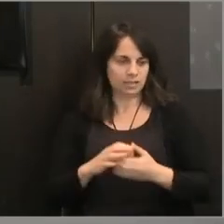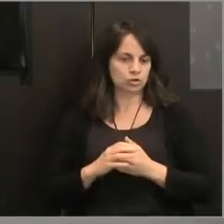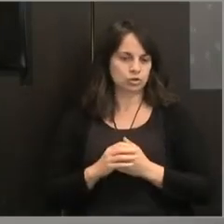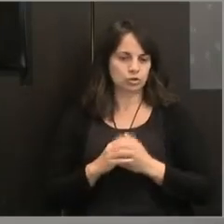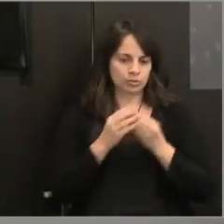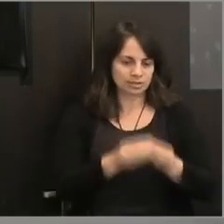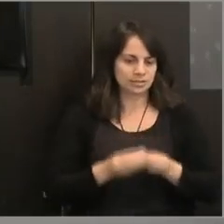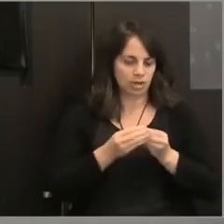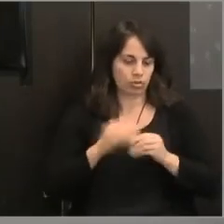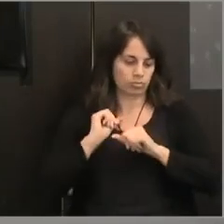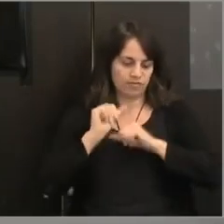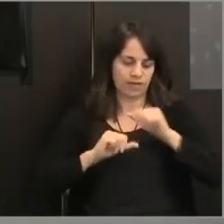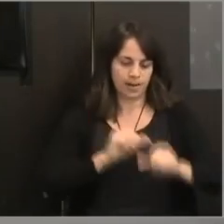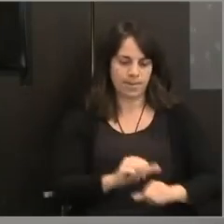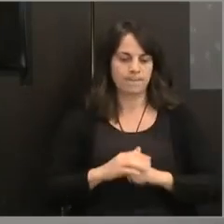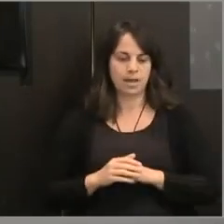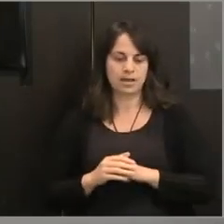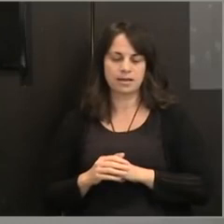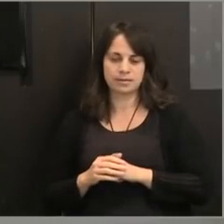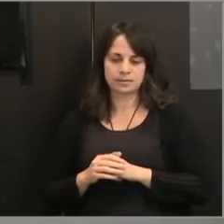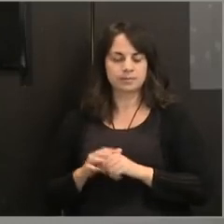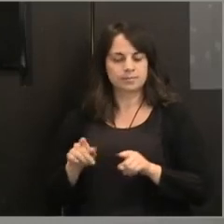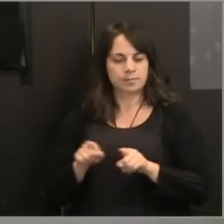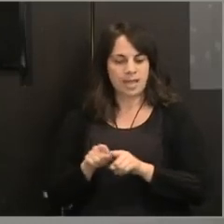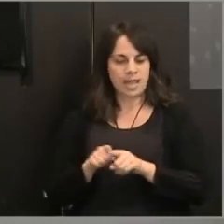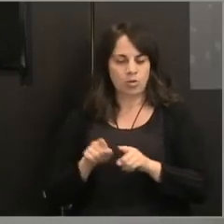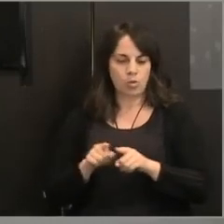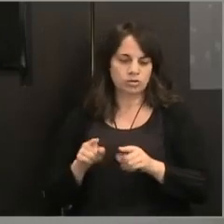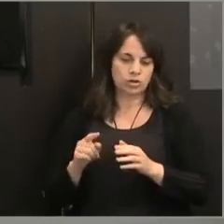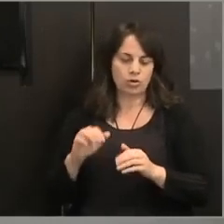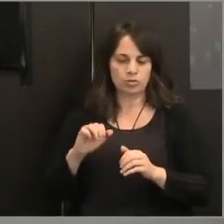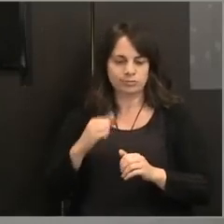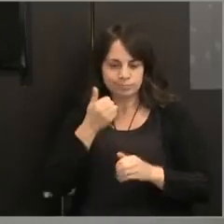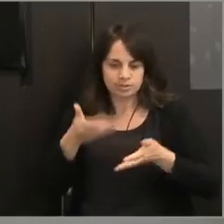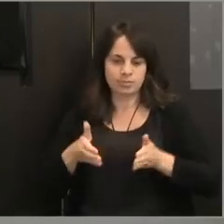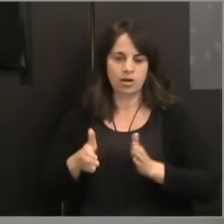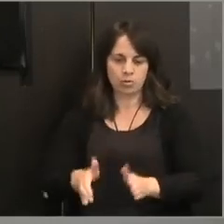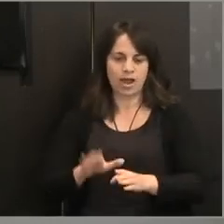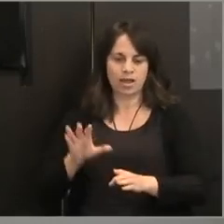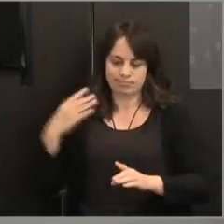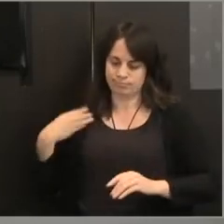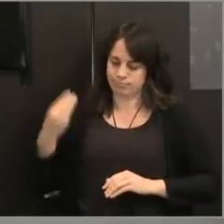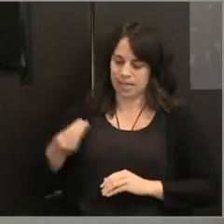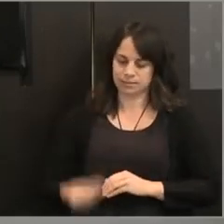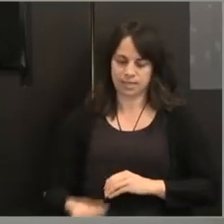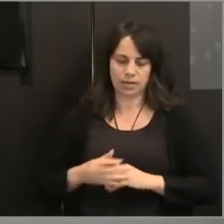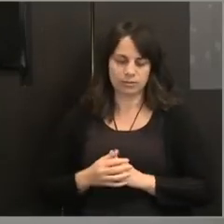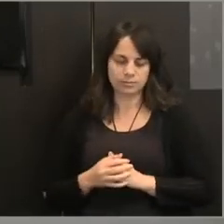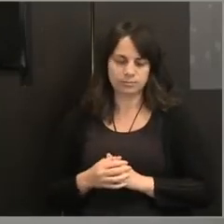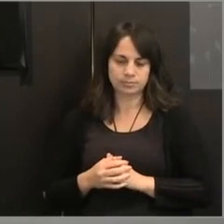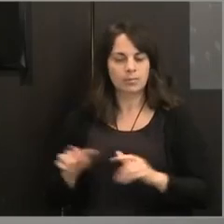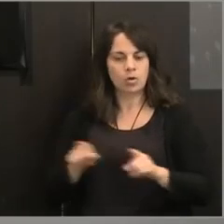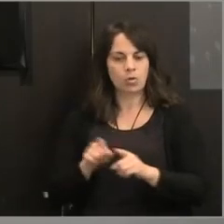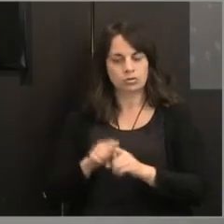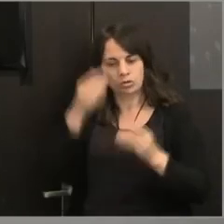interrelatedness of whakapapa, as well as from precedents and customs devised by the tupuna. It